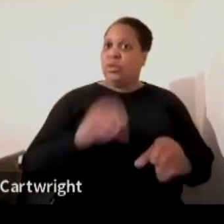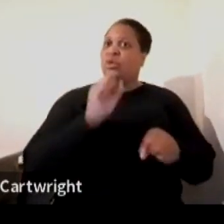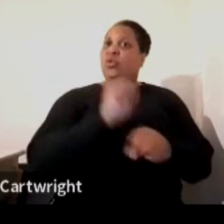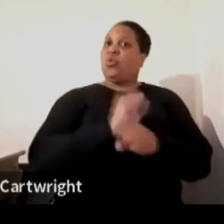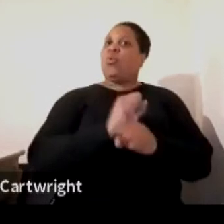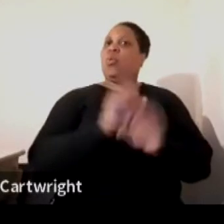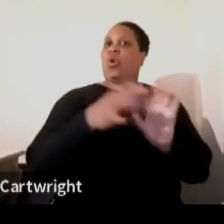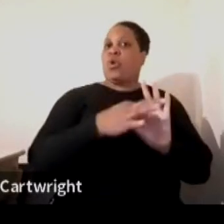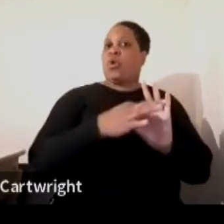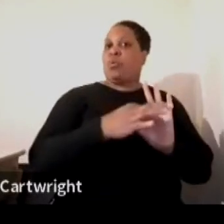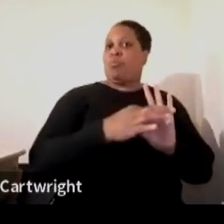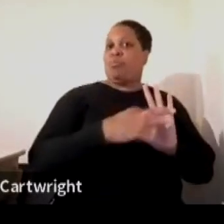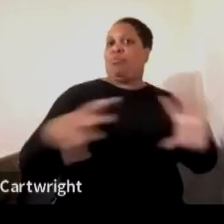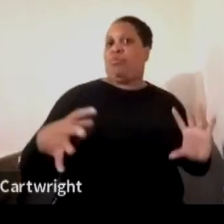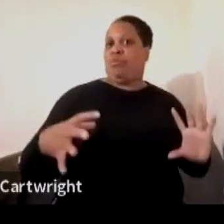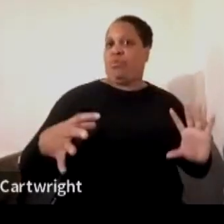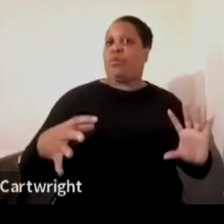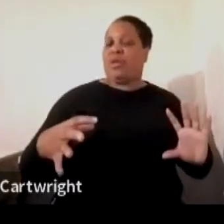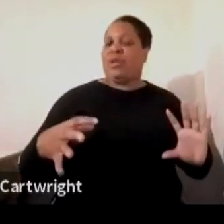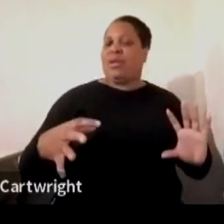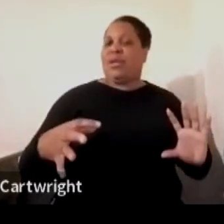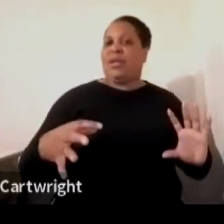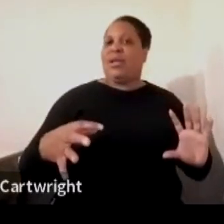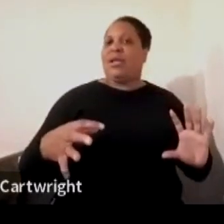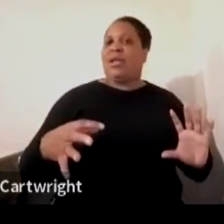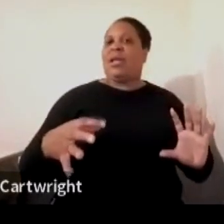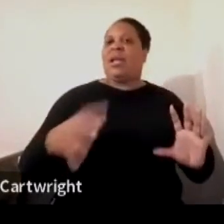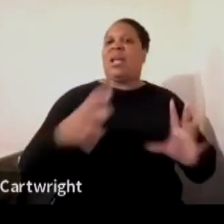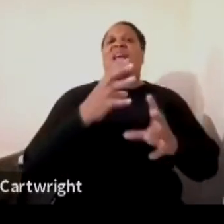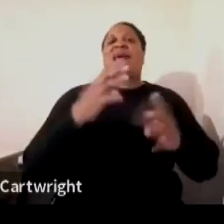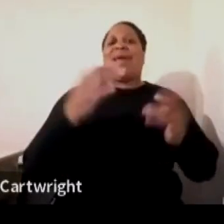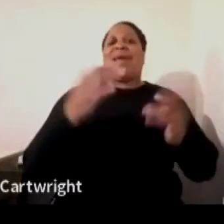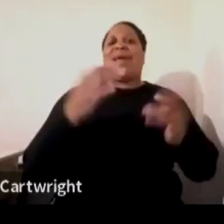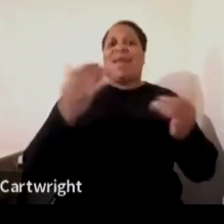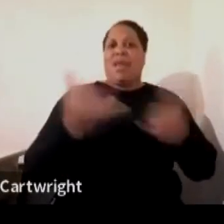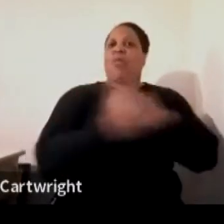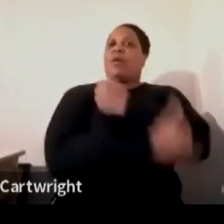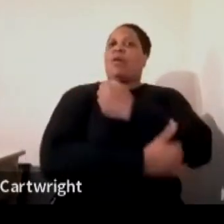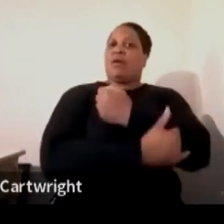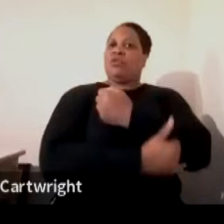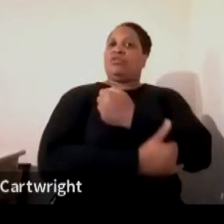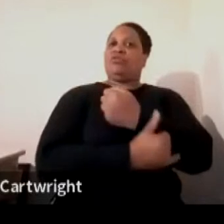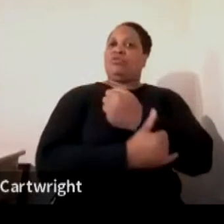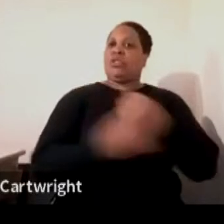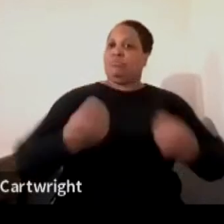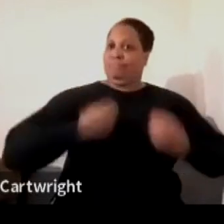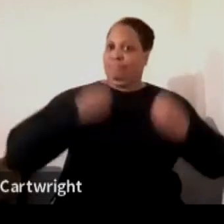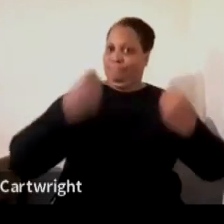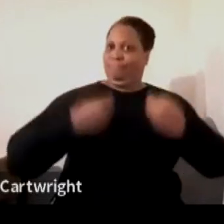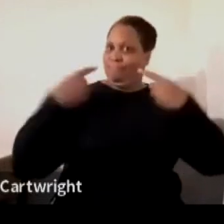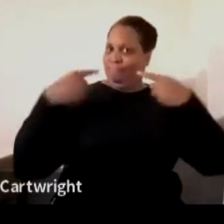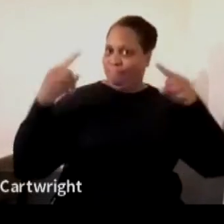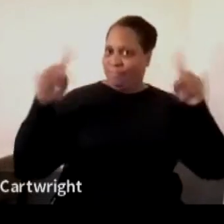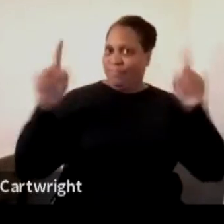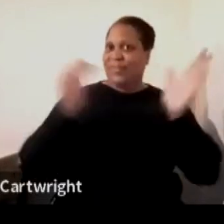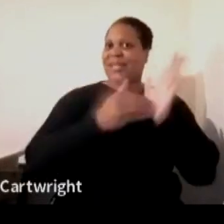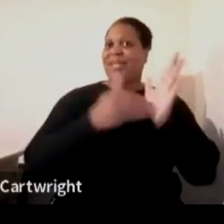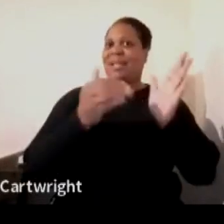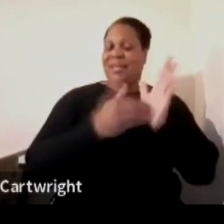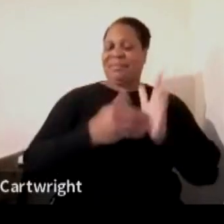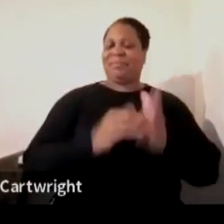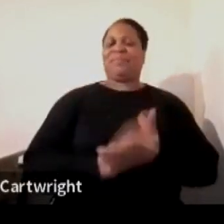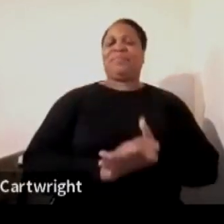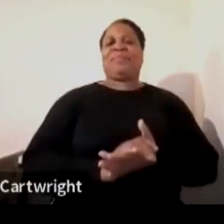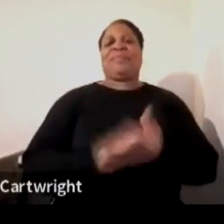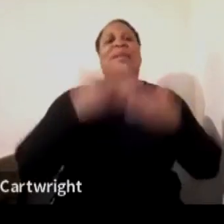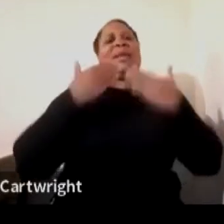chain and to get this country back on its feet. Thank you, Dr. Ayo. Dr.